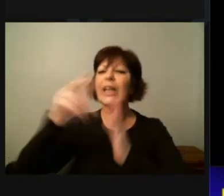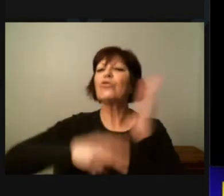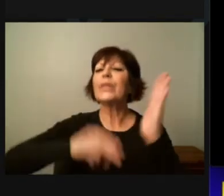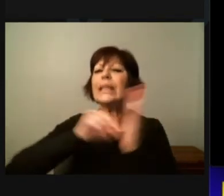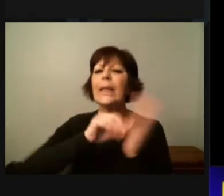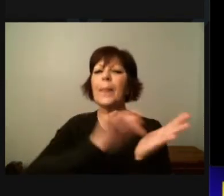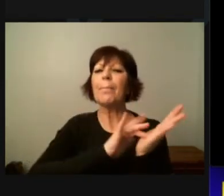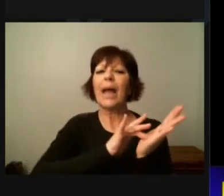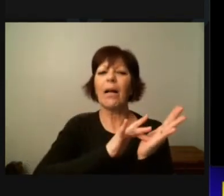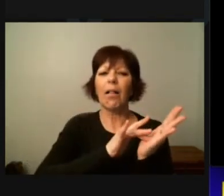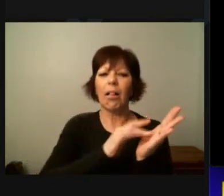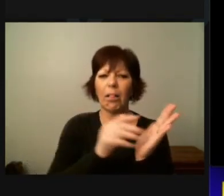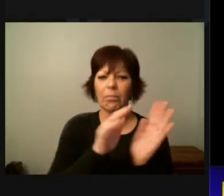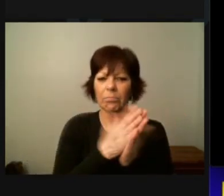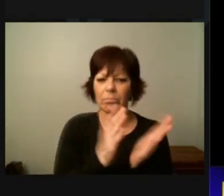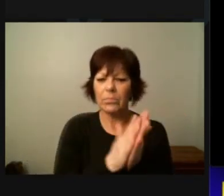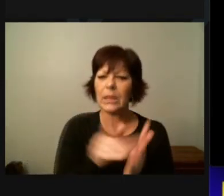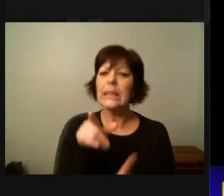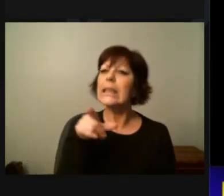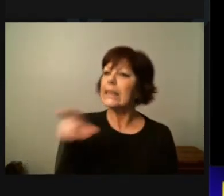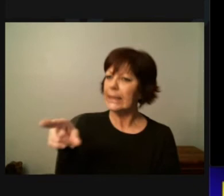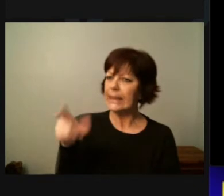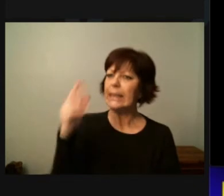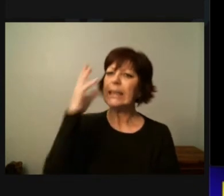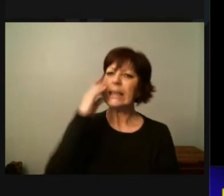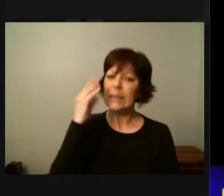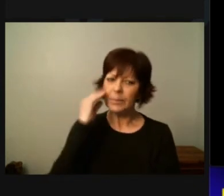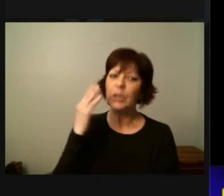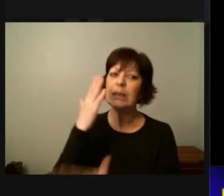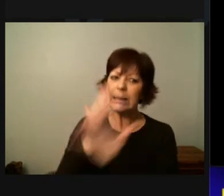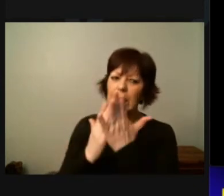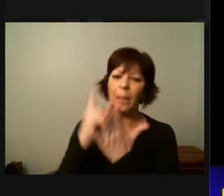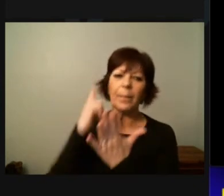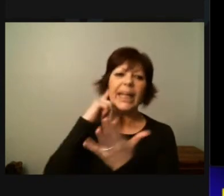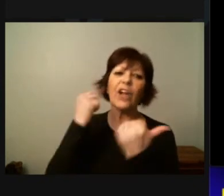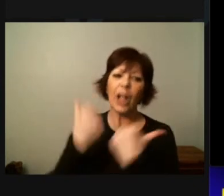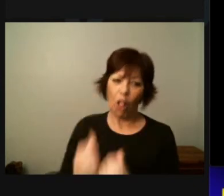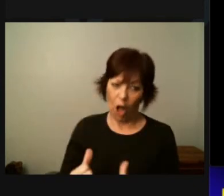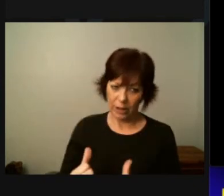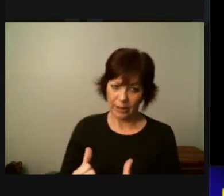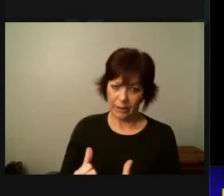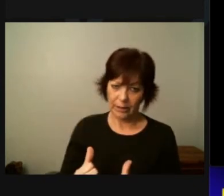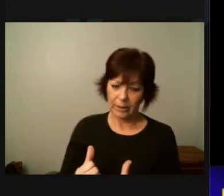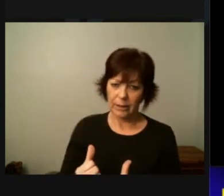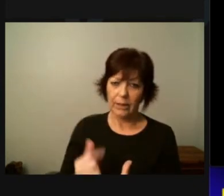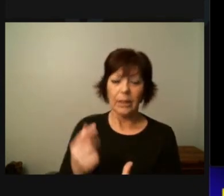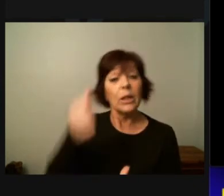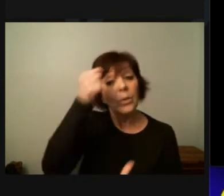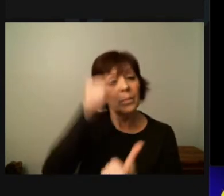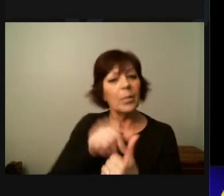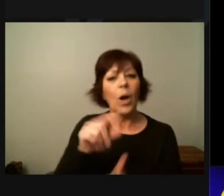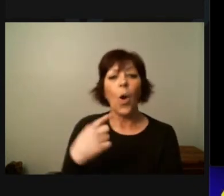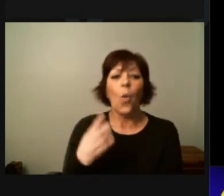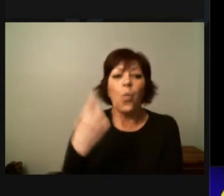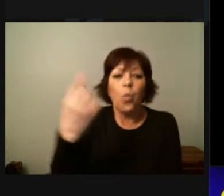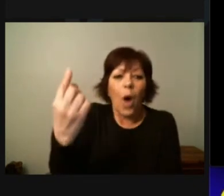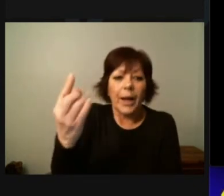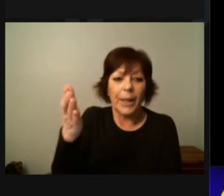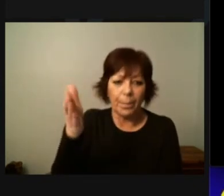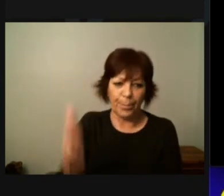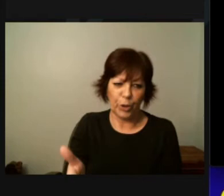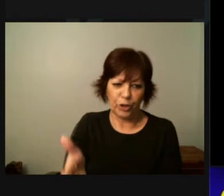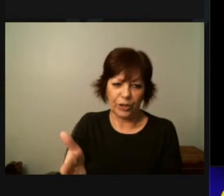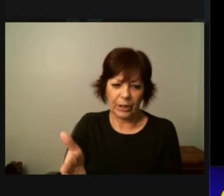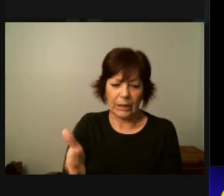medical journal, who experienced some hearing loss. Keep in mind that that is one person out